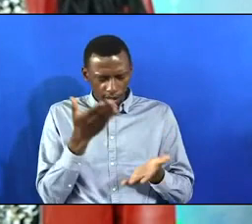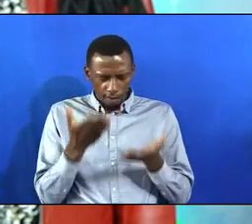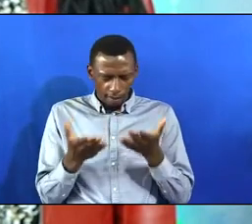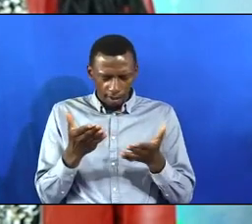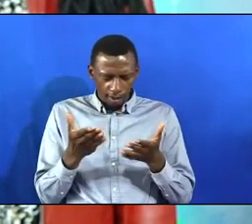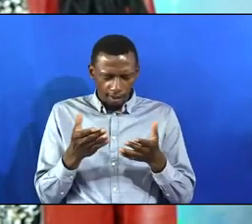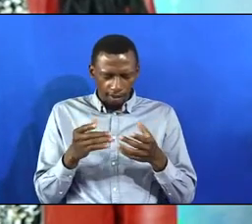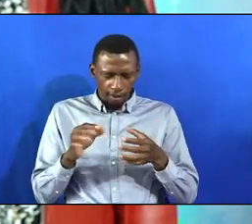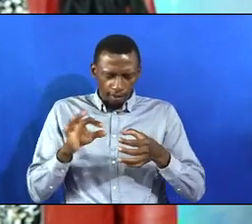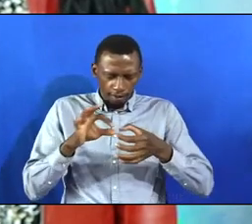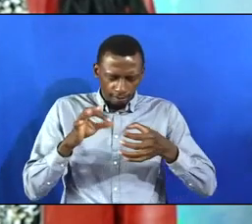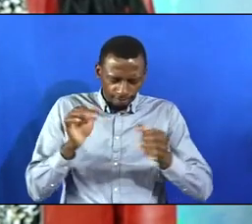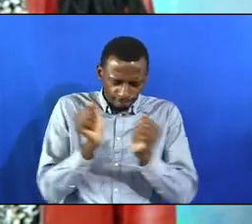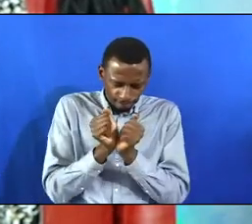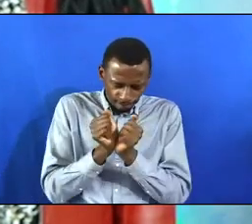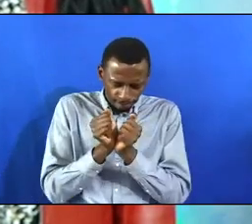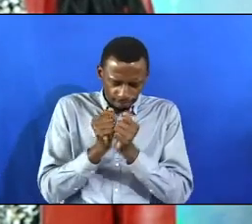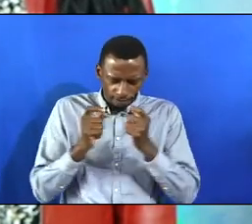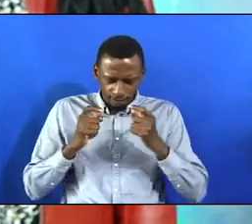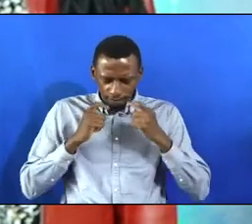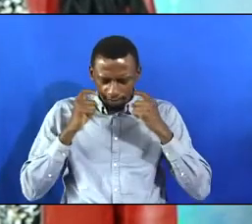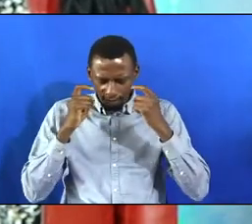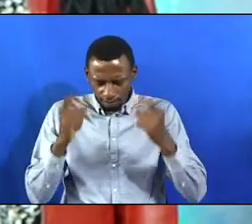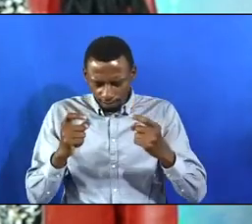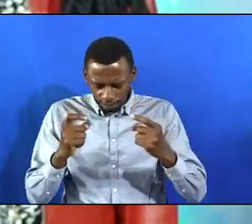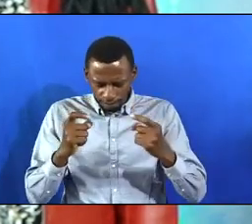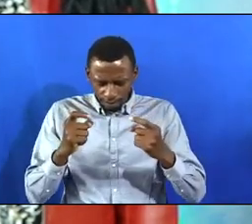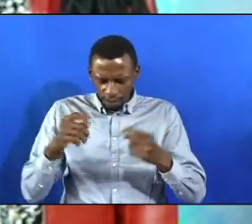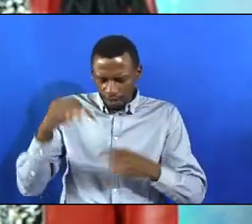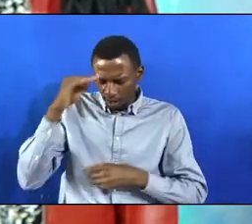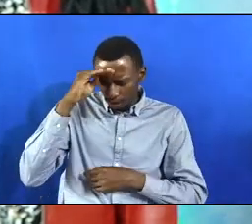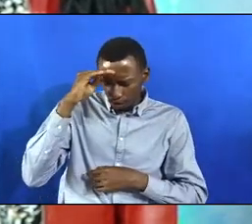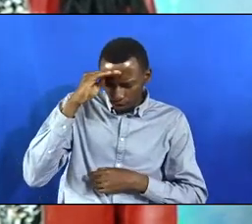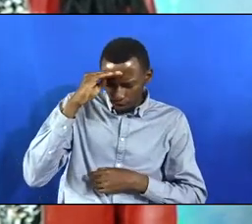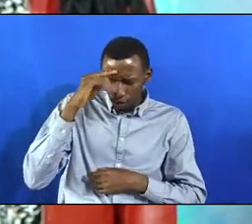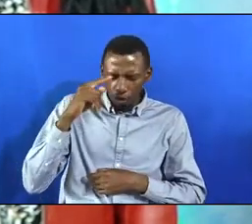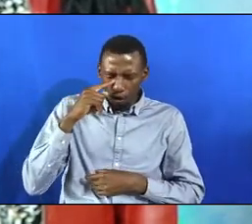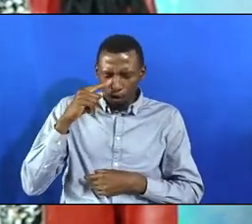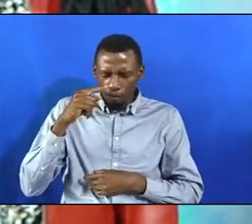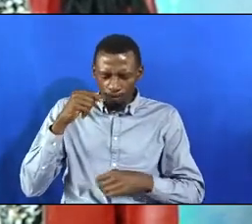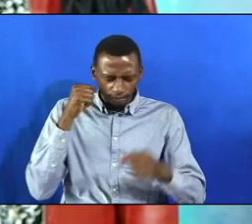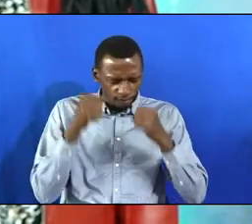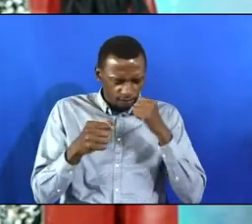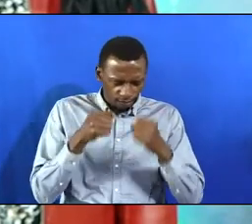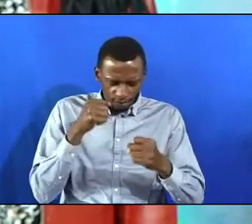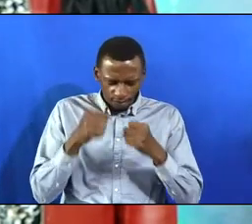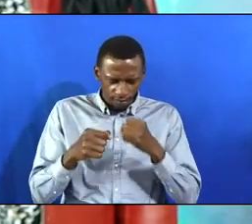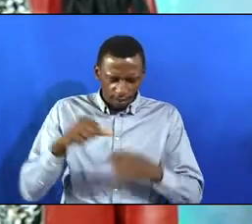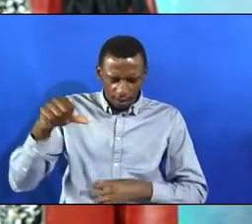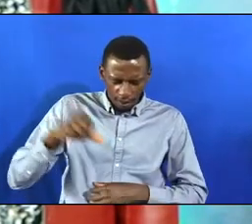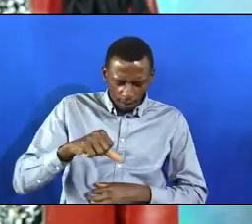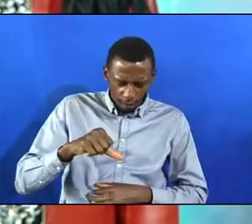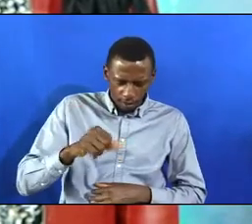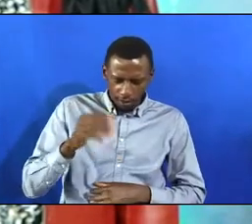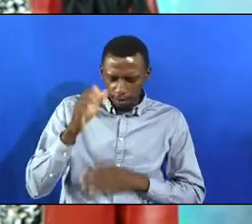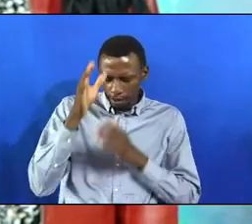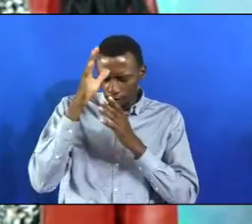drug abuse, immorality, alcoholism, domestic violence. Father, break those